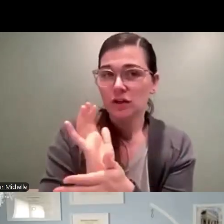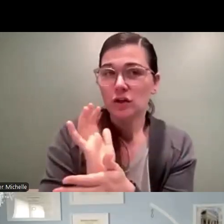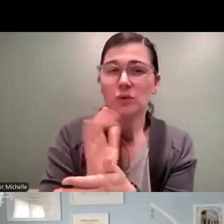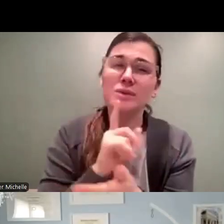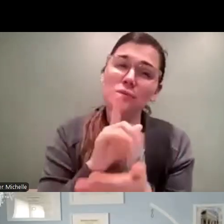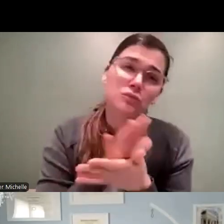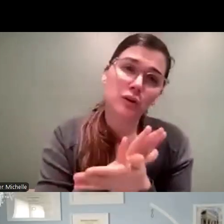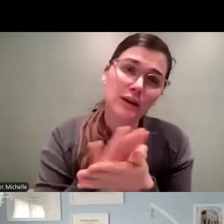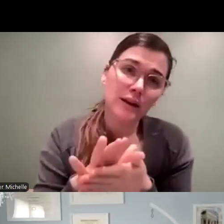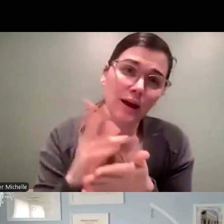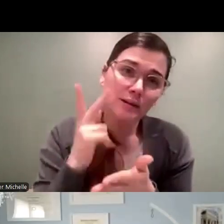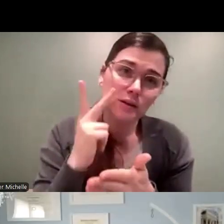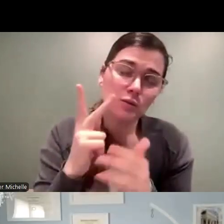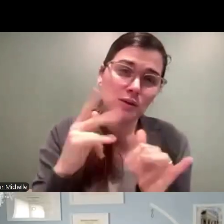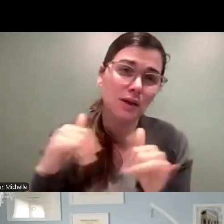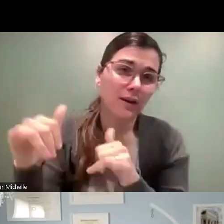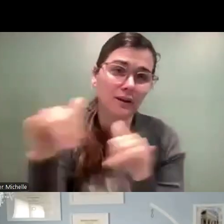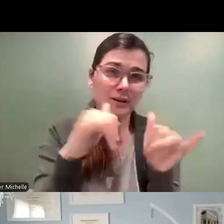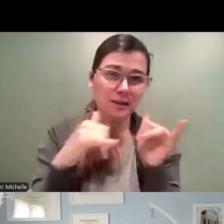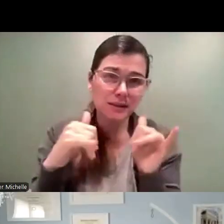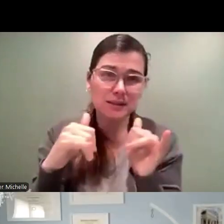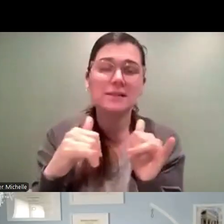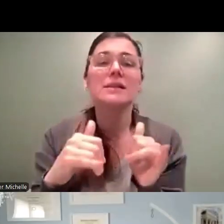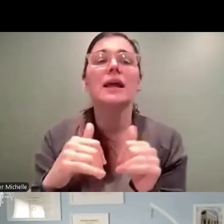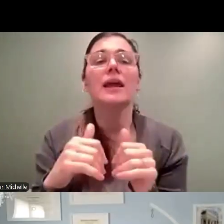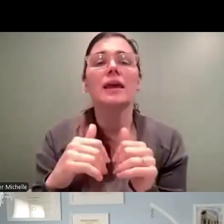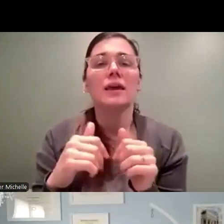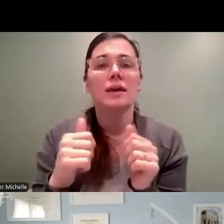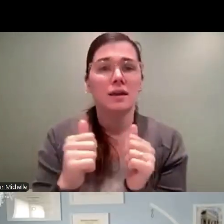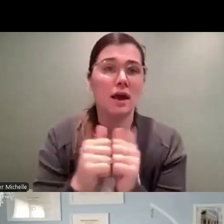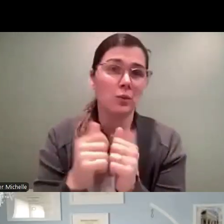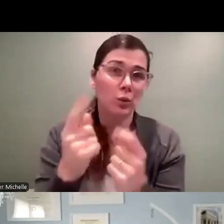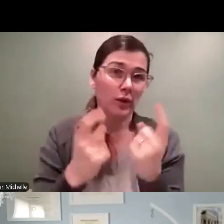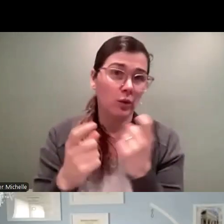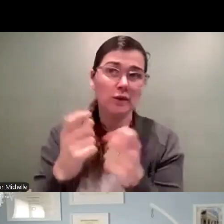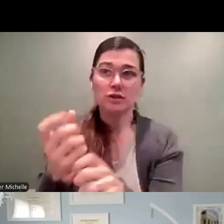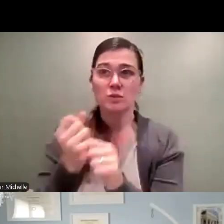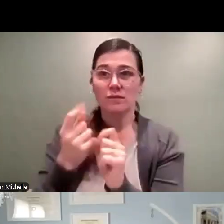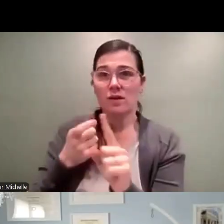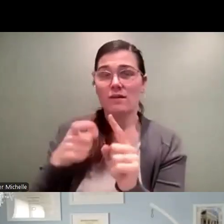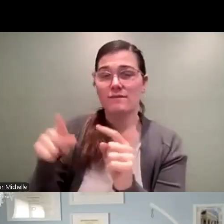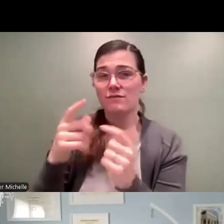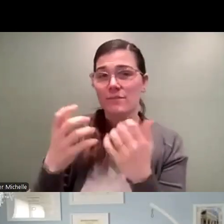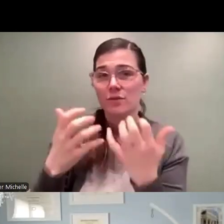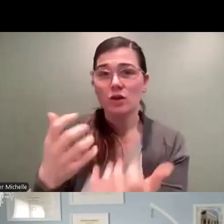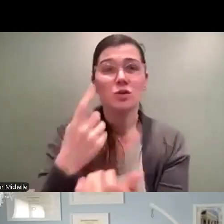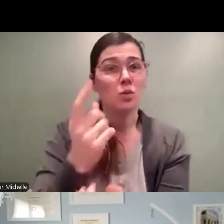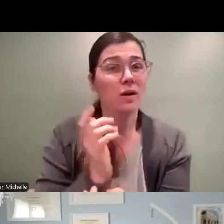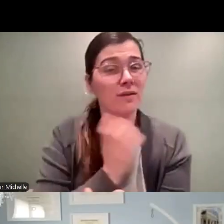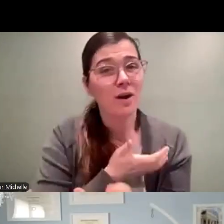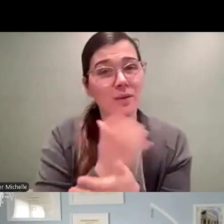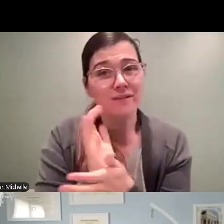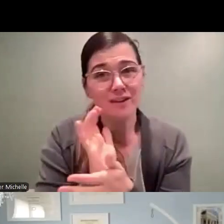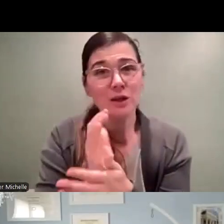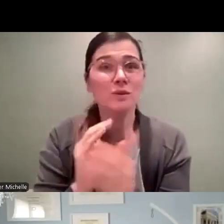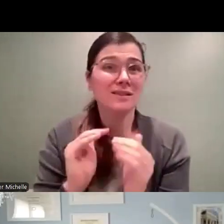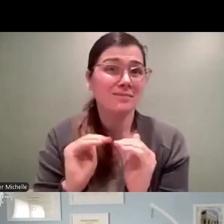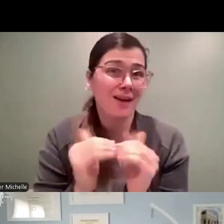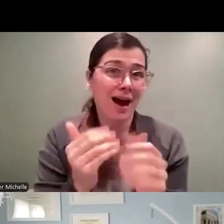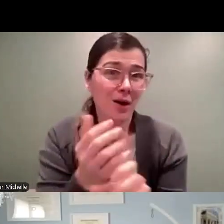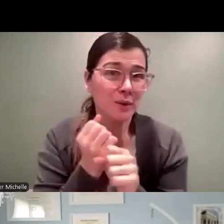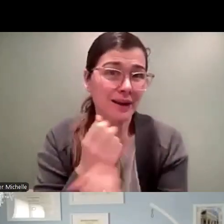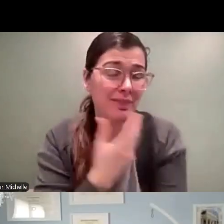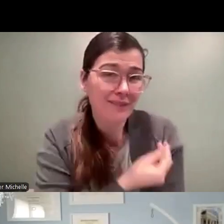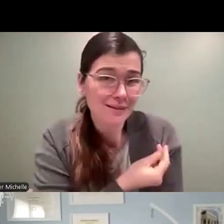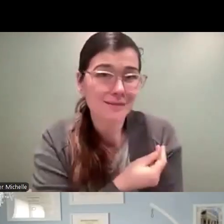to see the consistency and with the questions we've received from the audience, one of our videos is actually about how to get the vaccine and